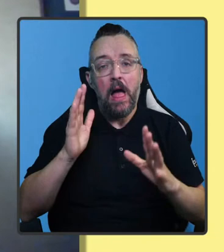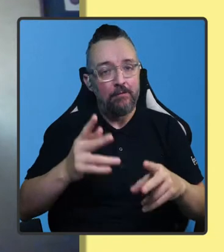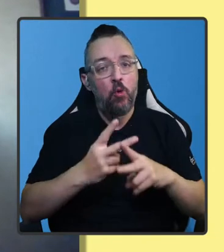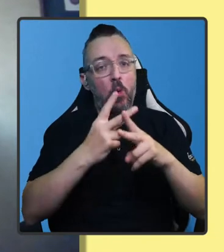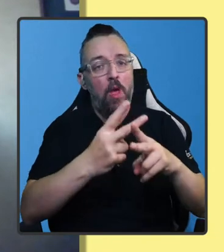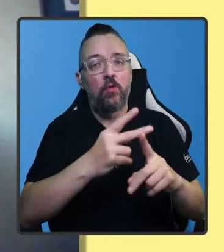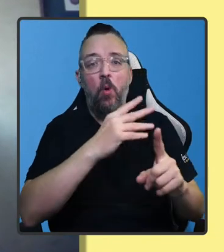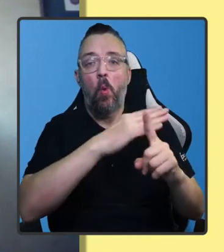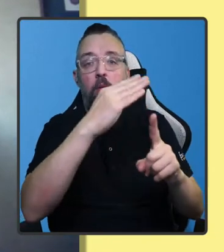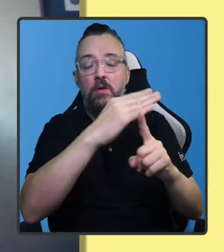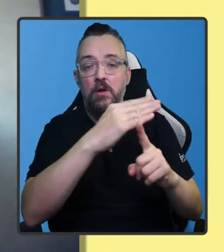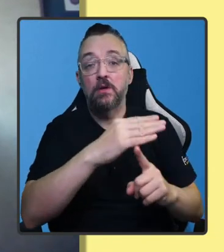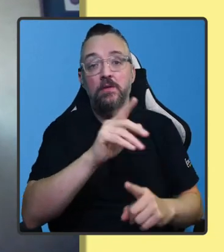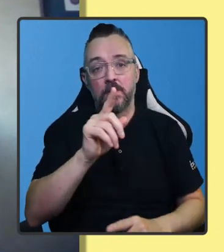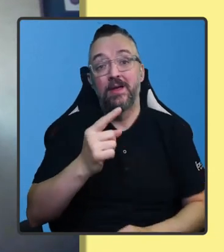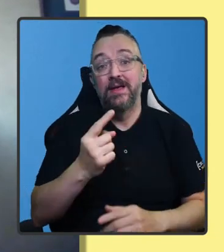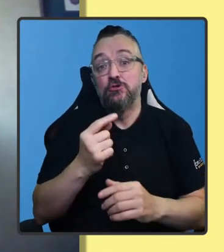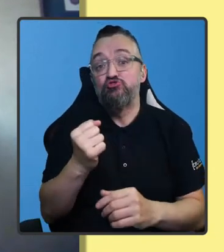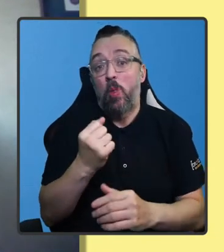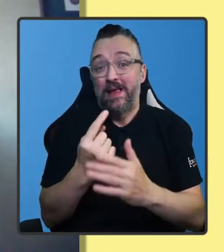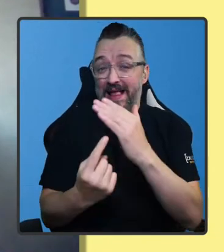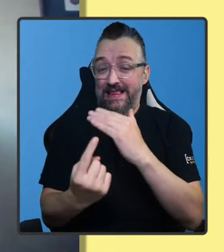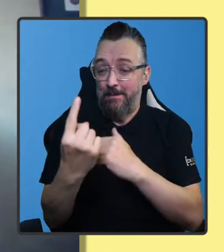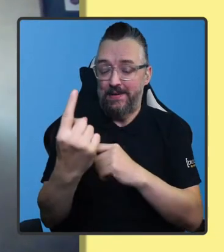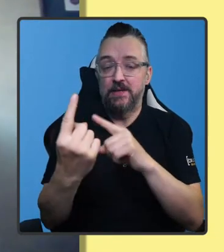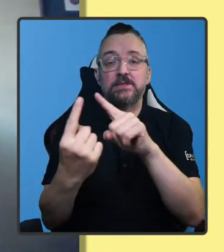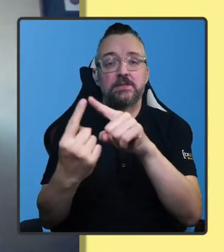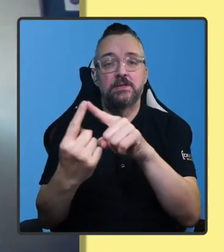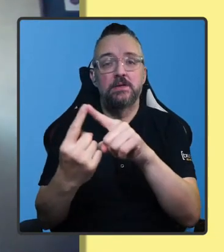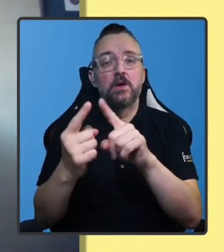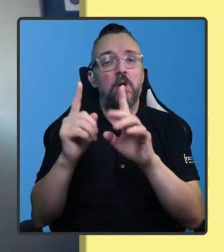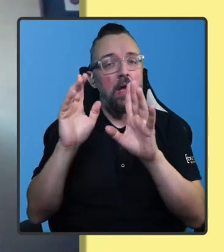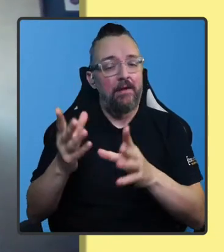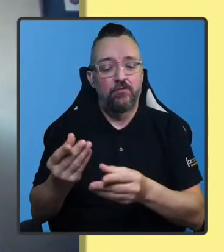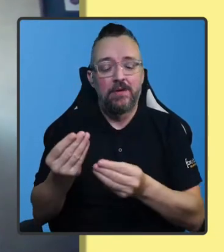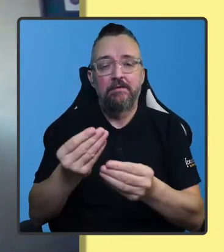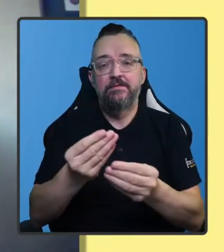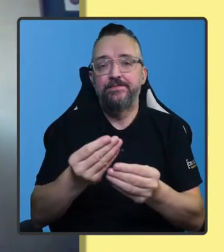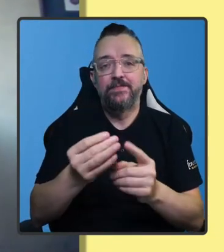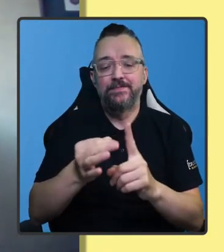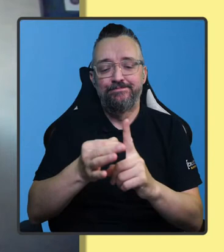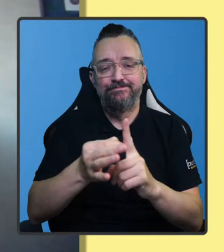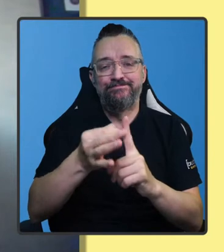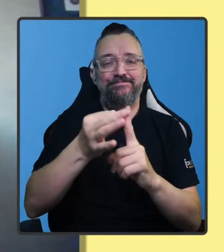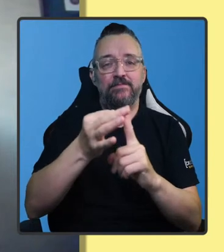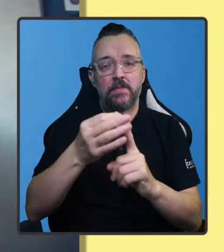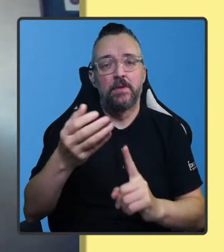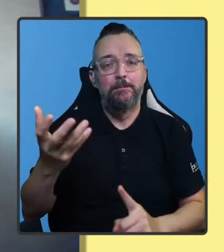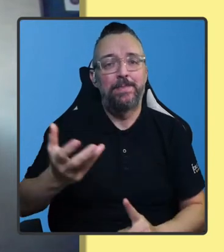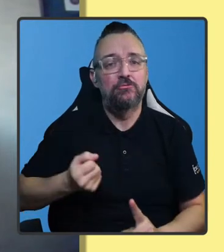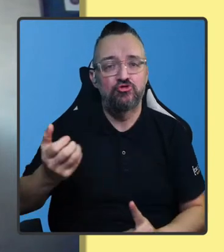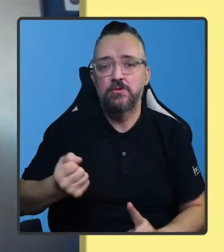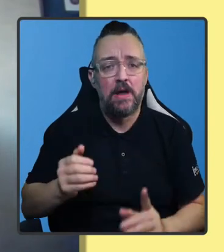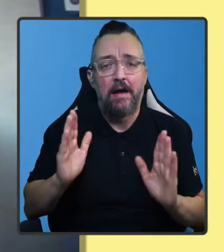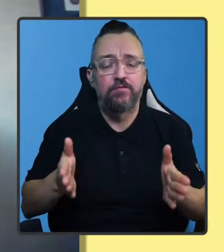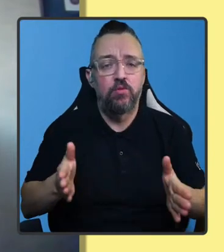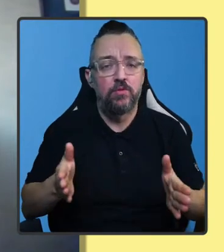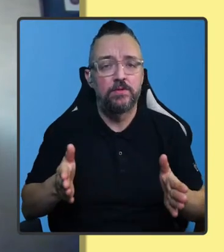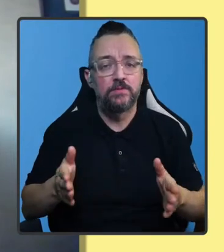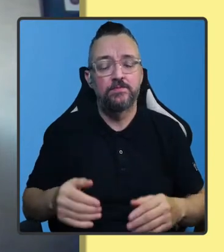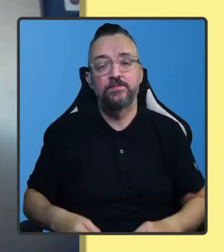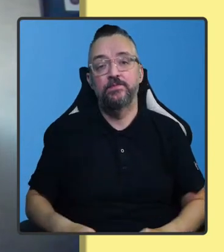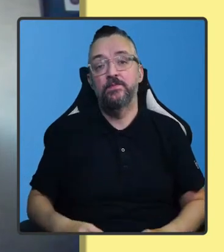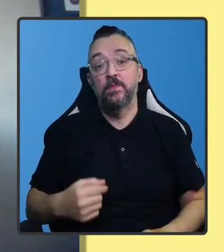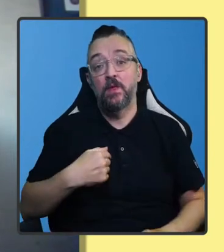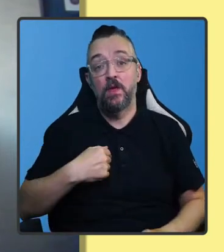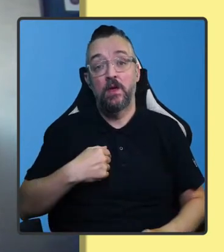Scotland must and will offer better than the poverty pensions of the UK. To match our world-leading